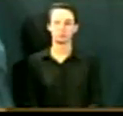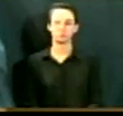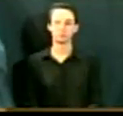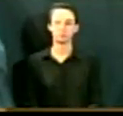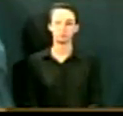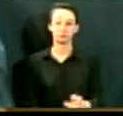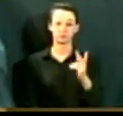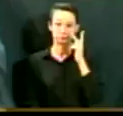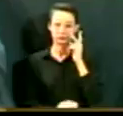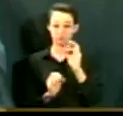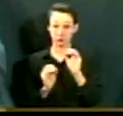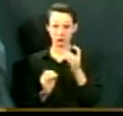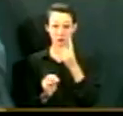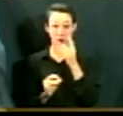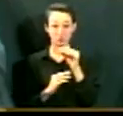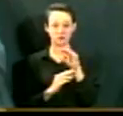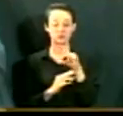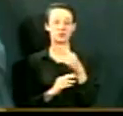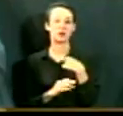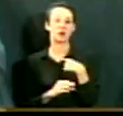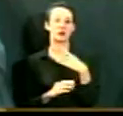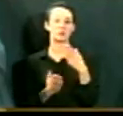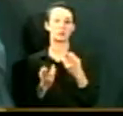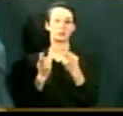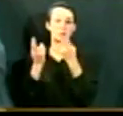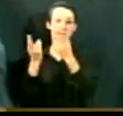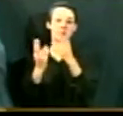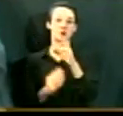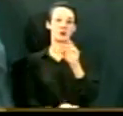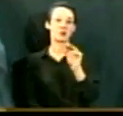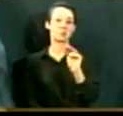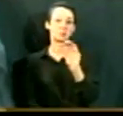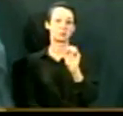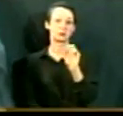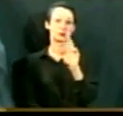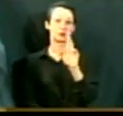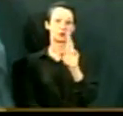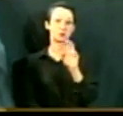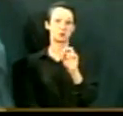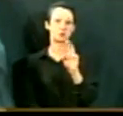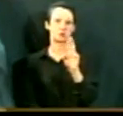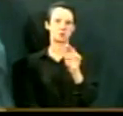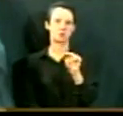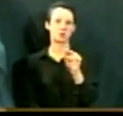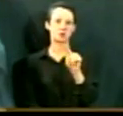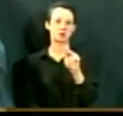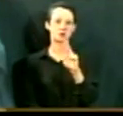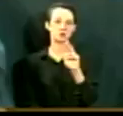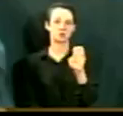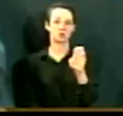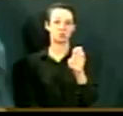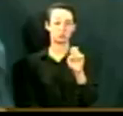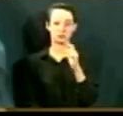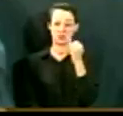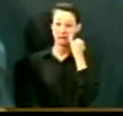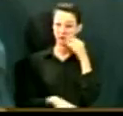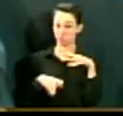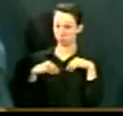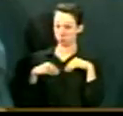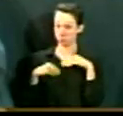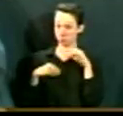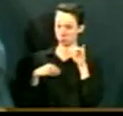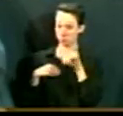I see no lights. I will nominate Ms. Roundtree if she will accept that nomination for the coming